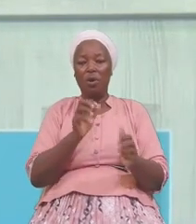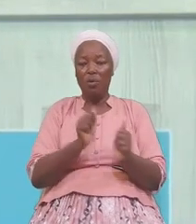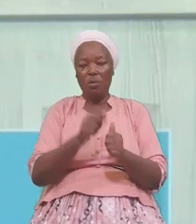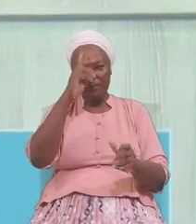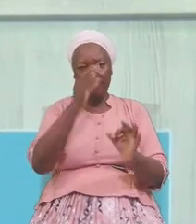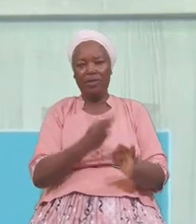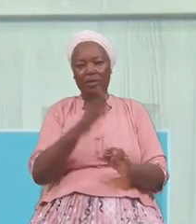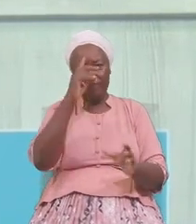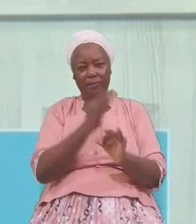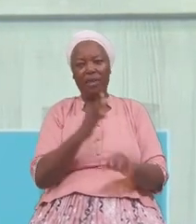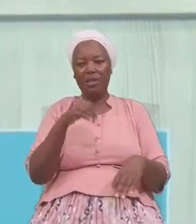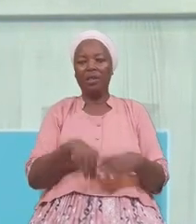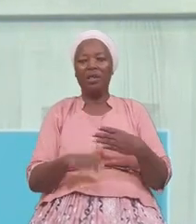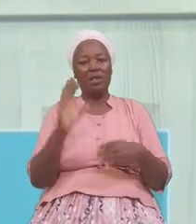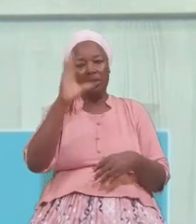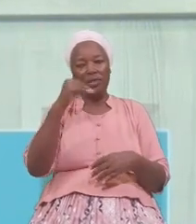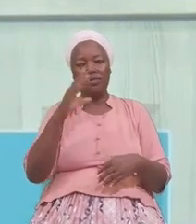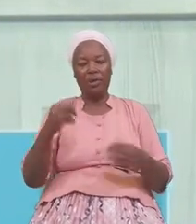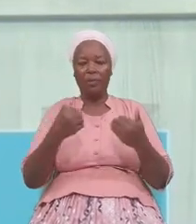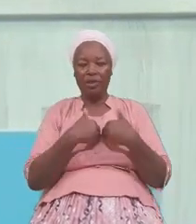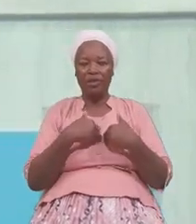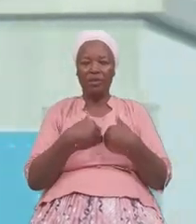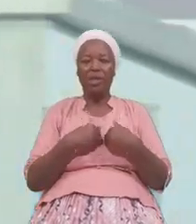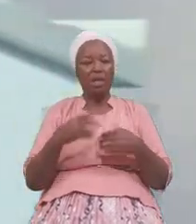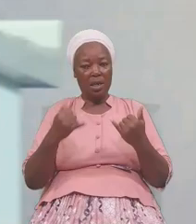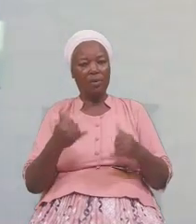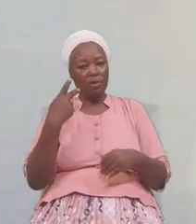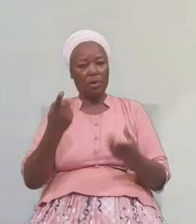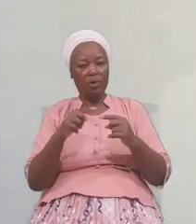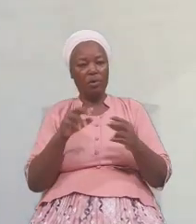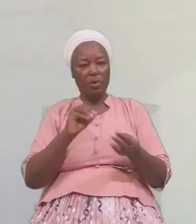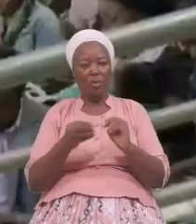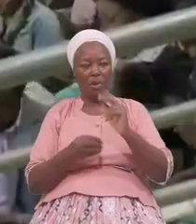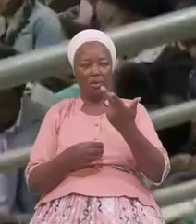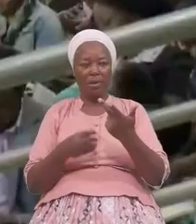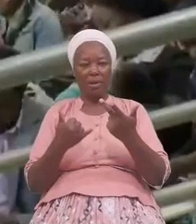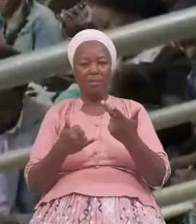in sight for the possession. We're coming to number three.